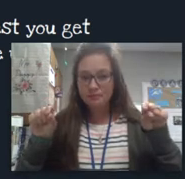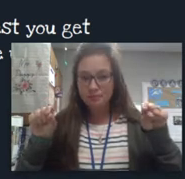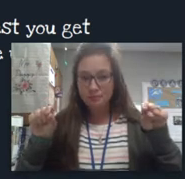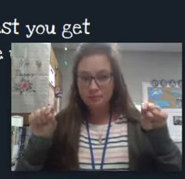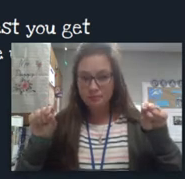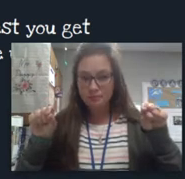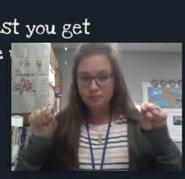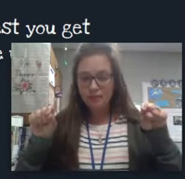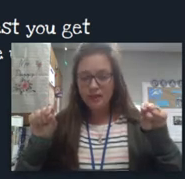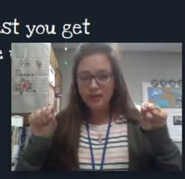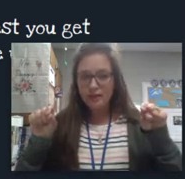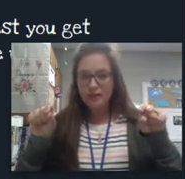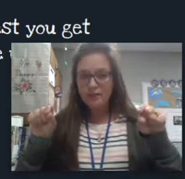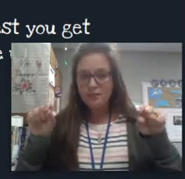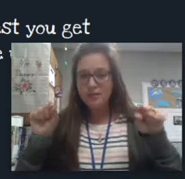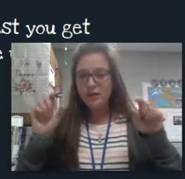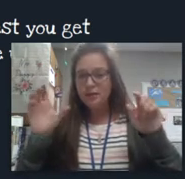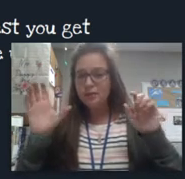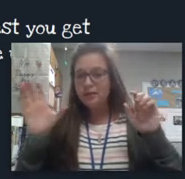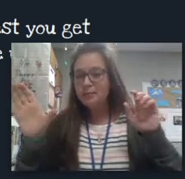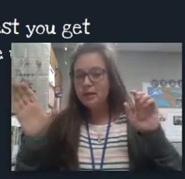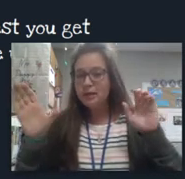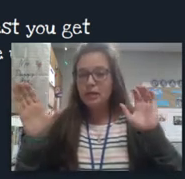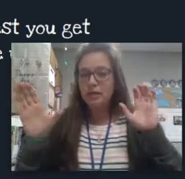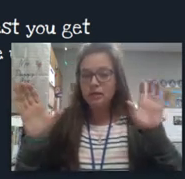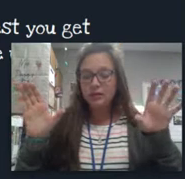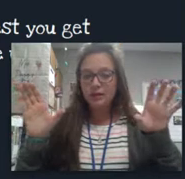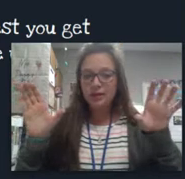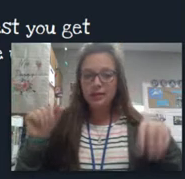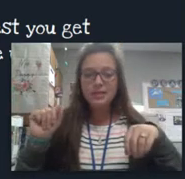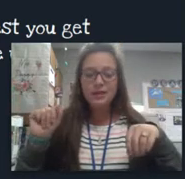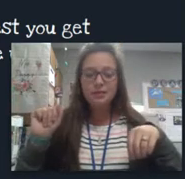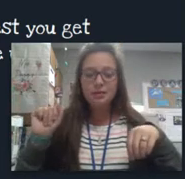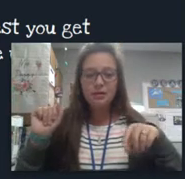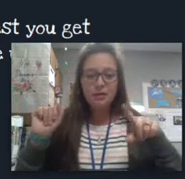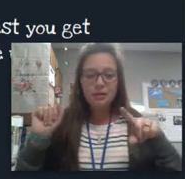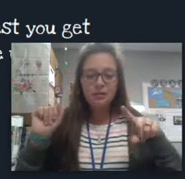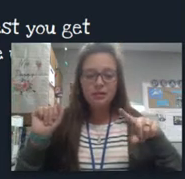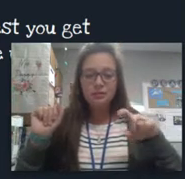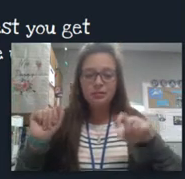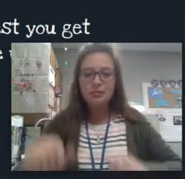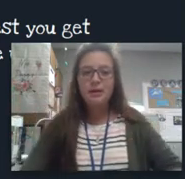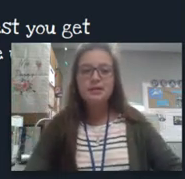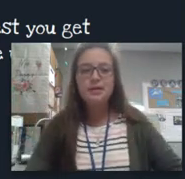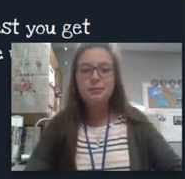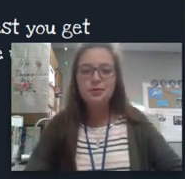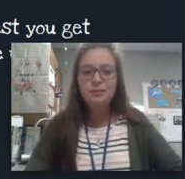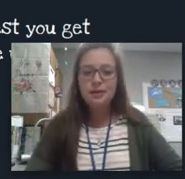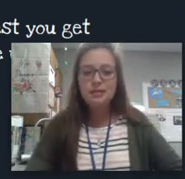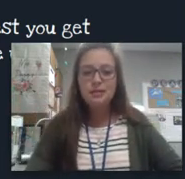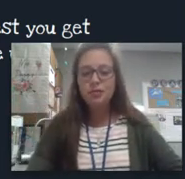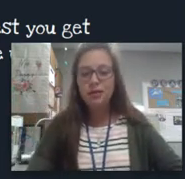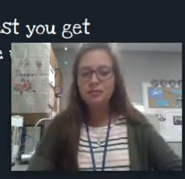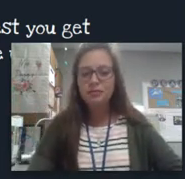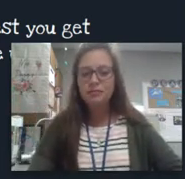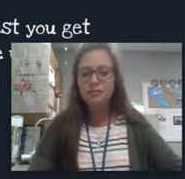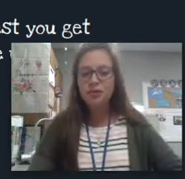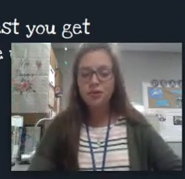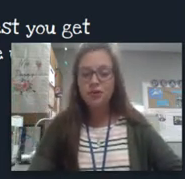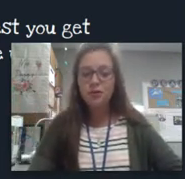remember, the verbs need to go near the beginning or near the end. That's kind of a bad example just because it's